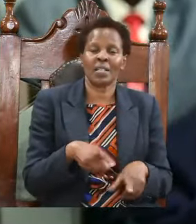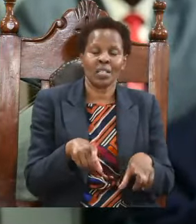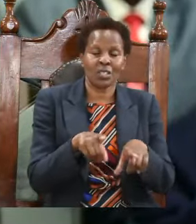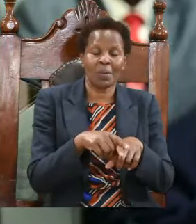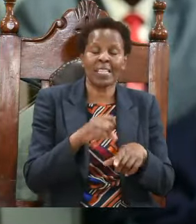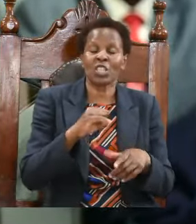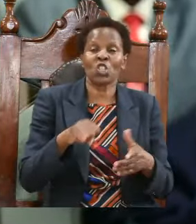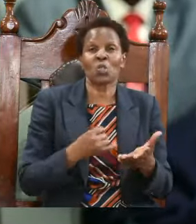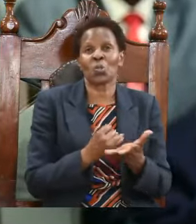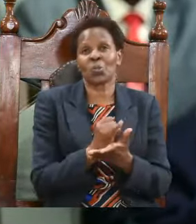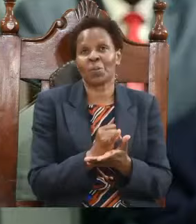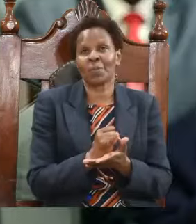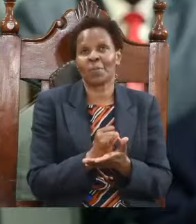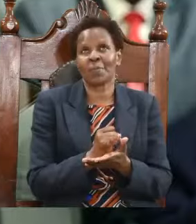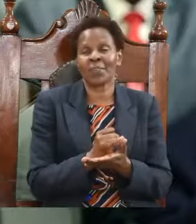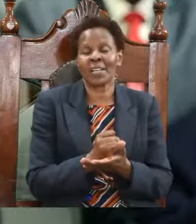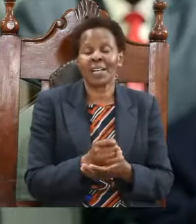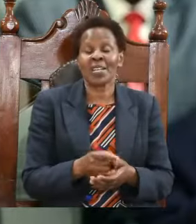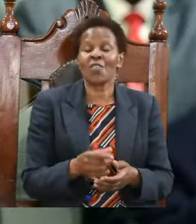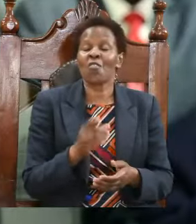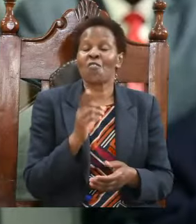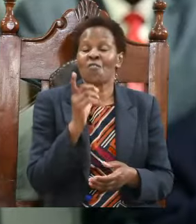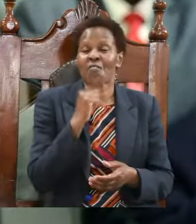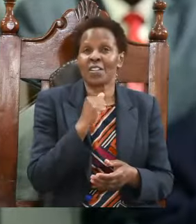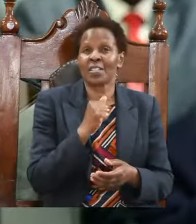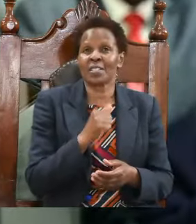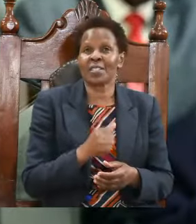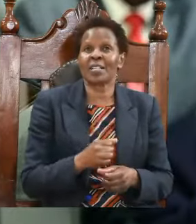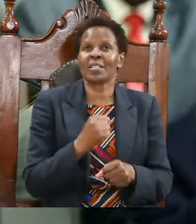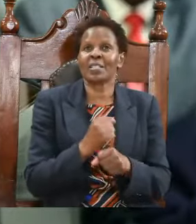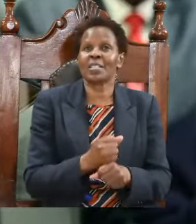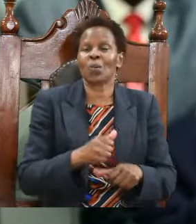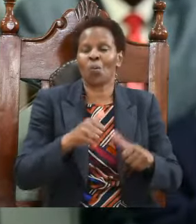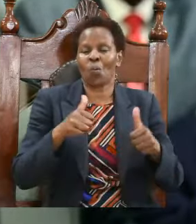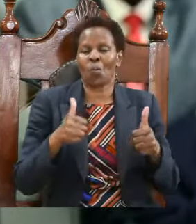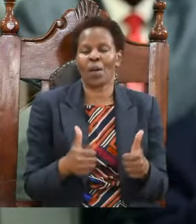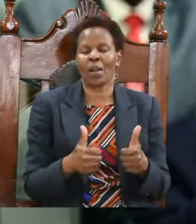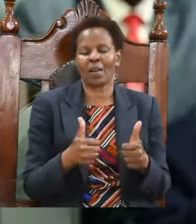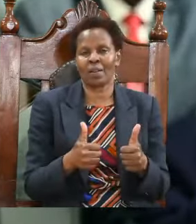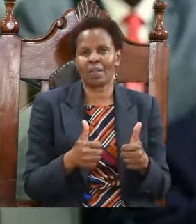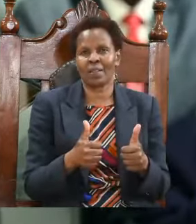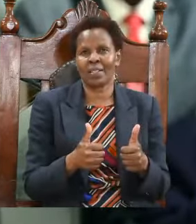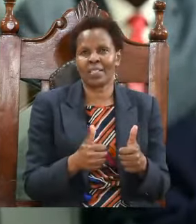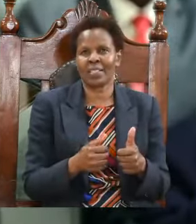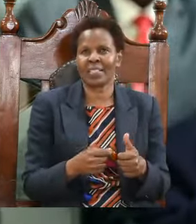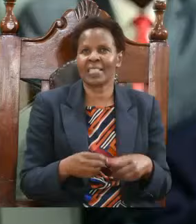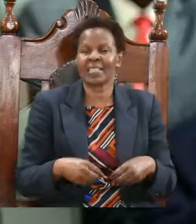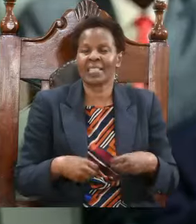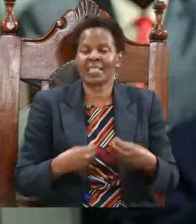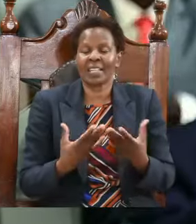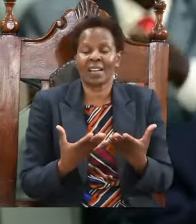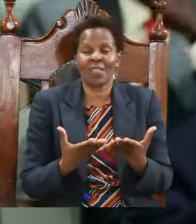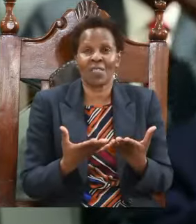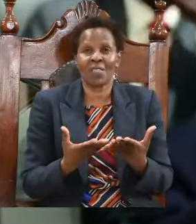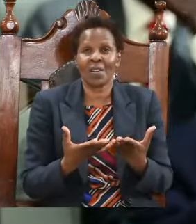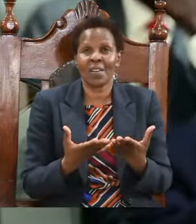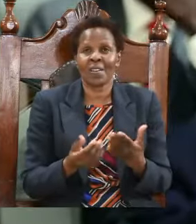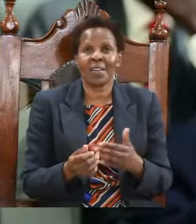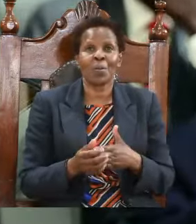Joshua, he finished strong. He finished? And he said, he gave even the